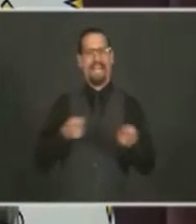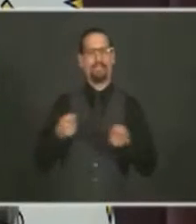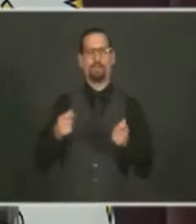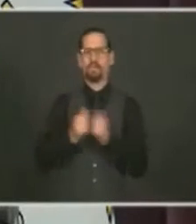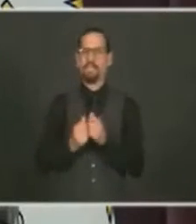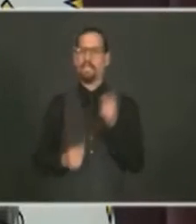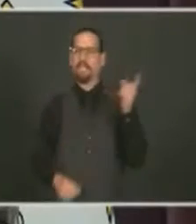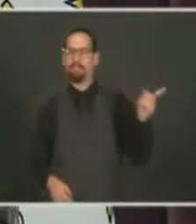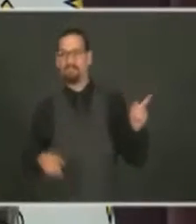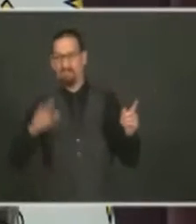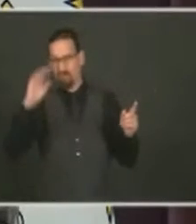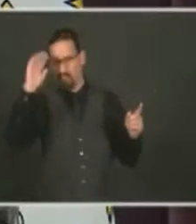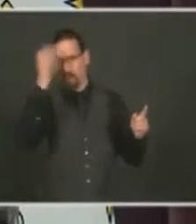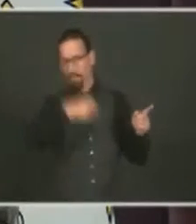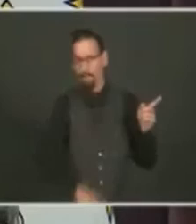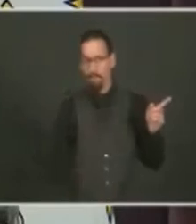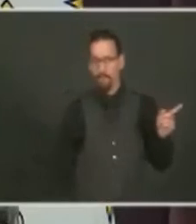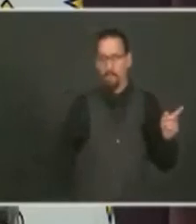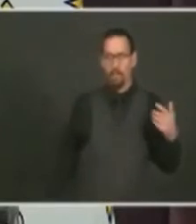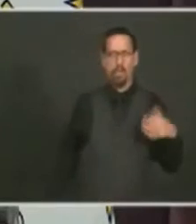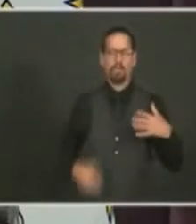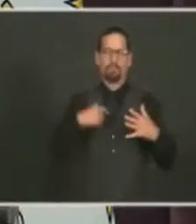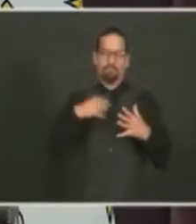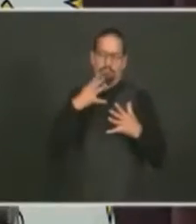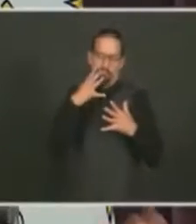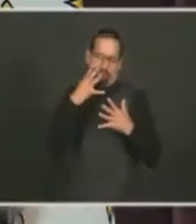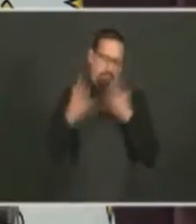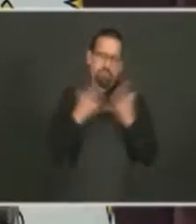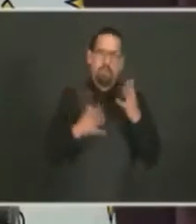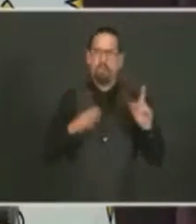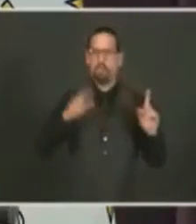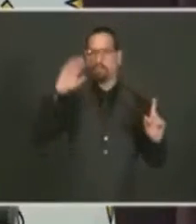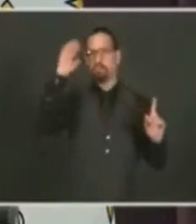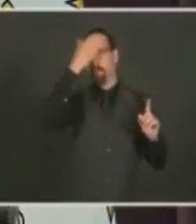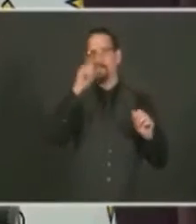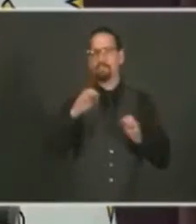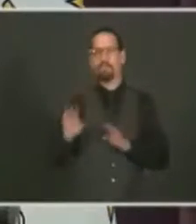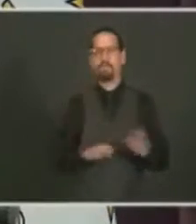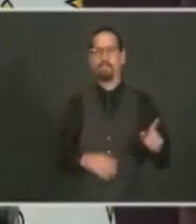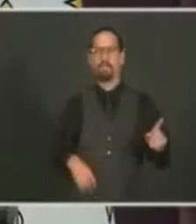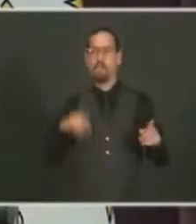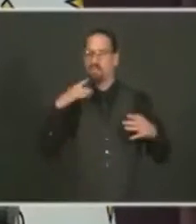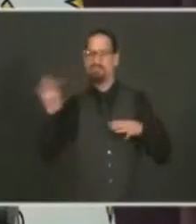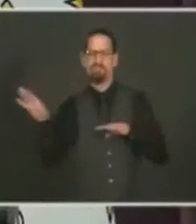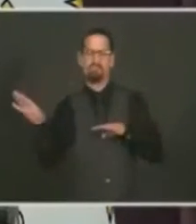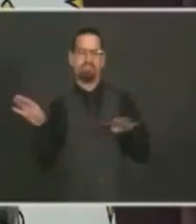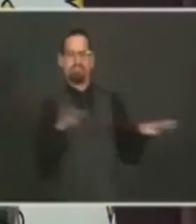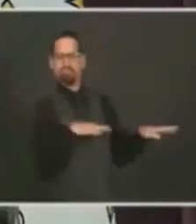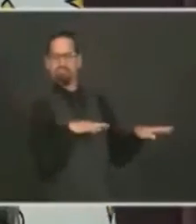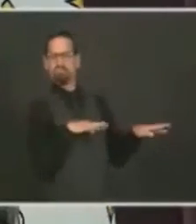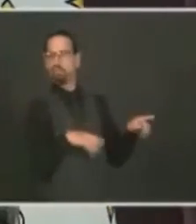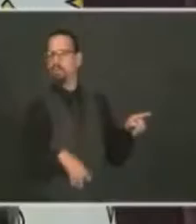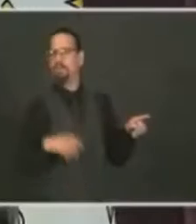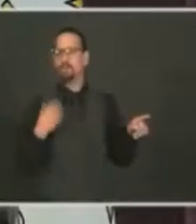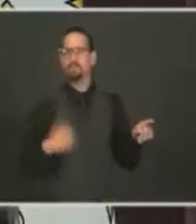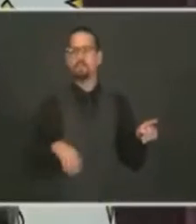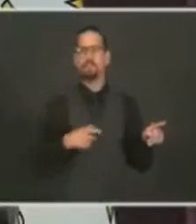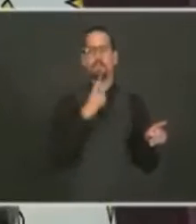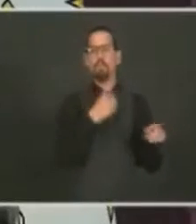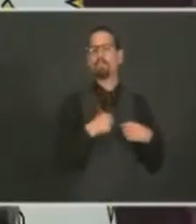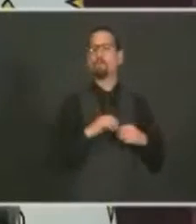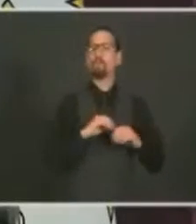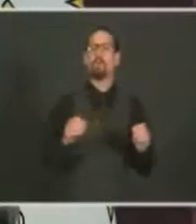supremacy. And as it relates to COVID, it was on full display that President Trump didn't have a plan. And as a result, we're all struggling,